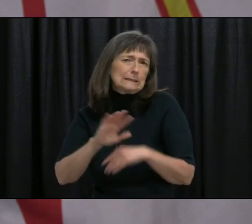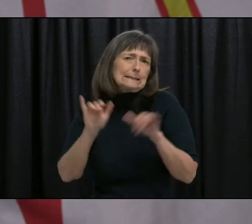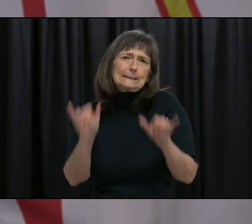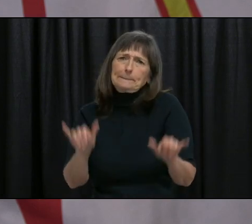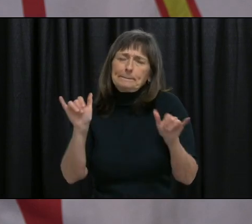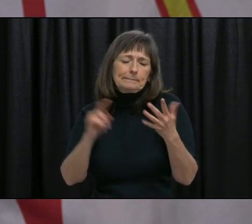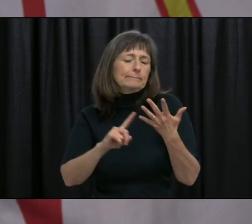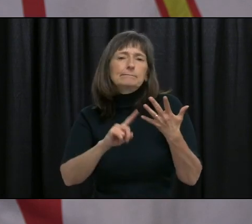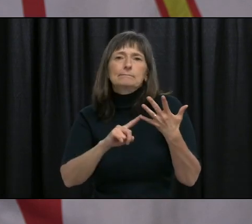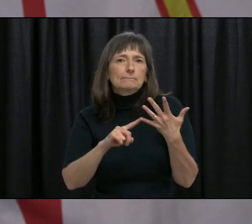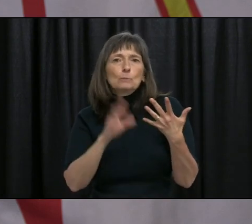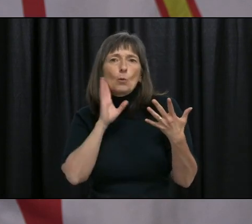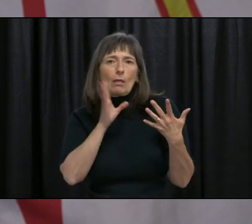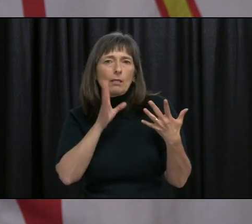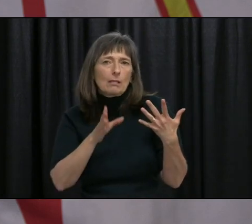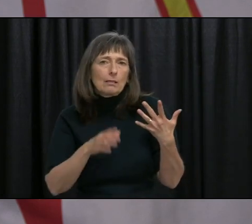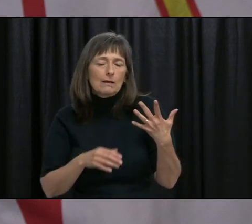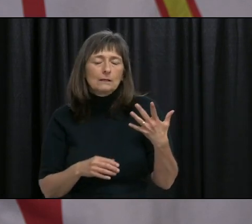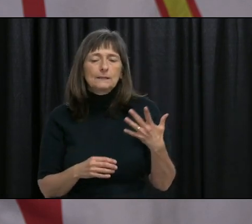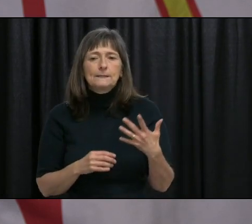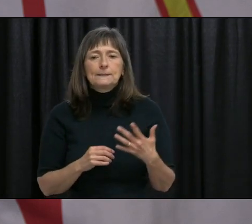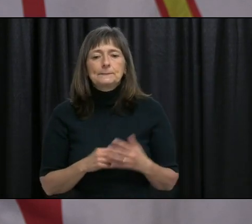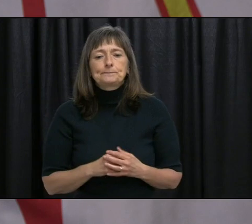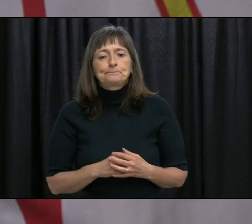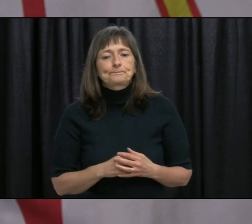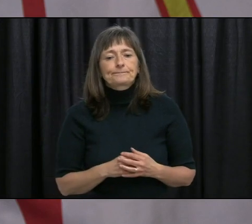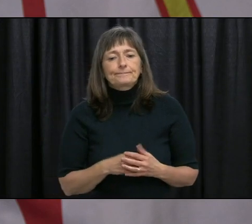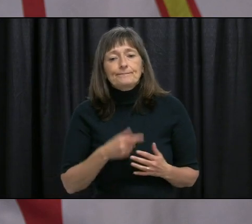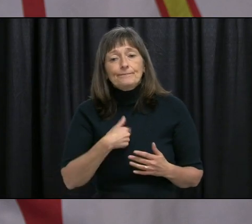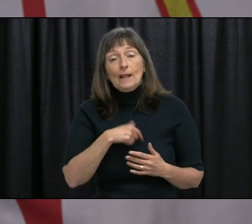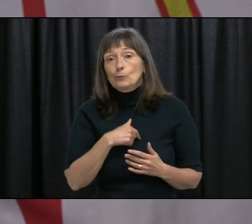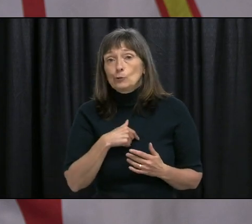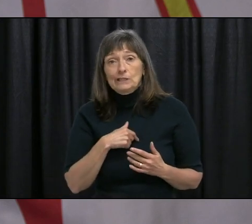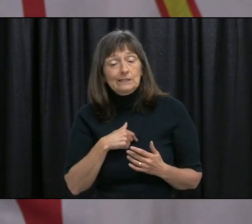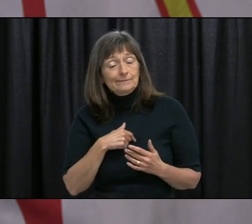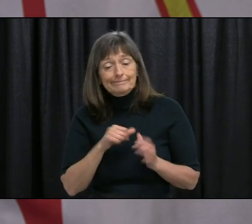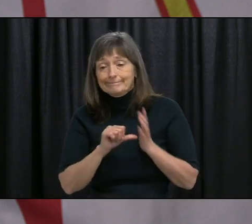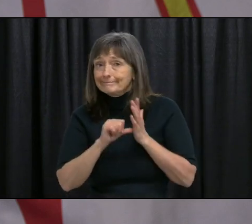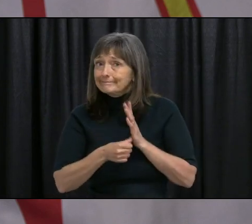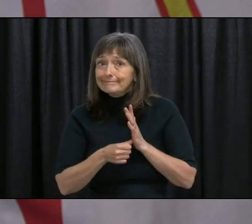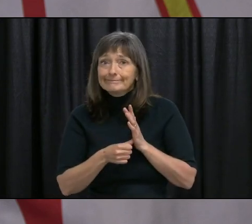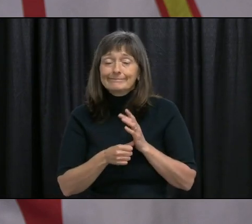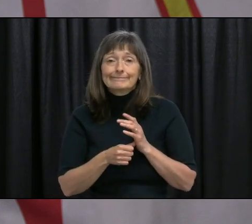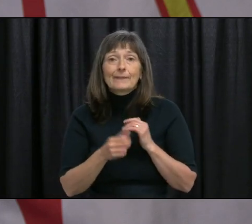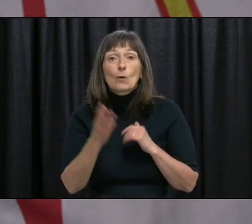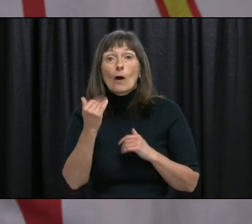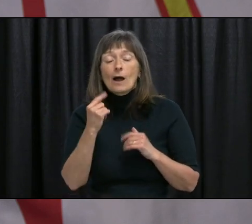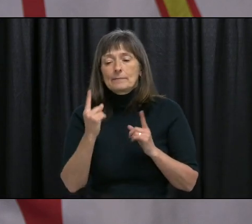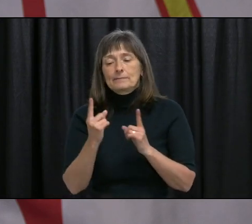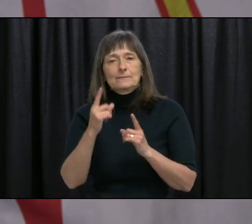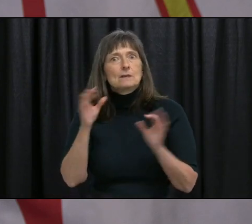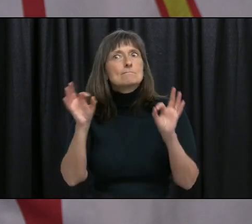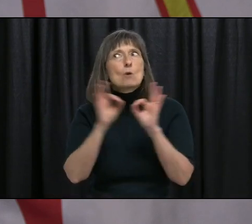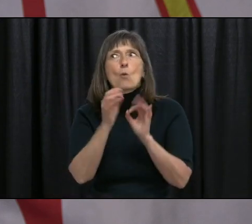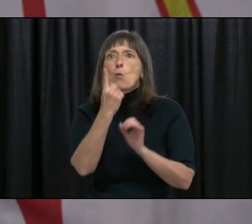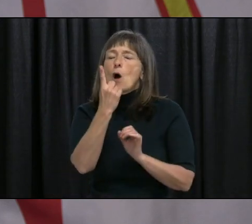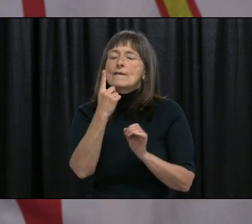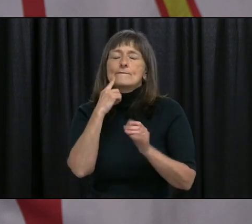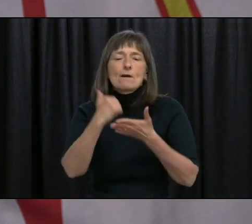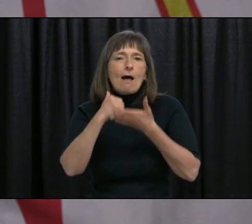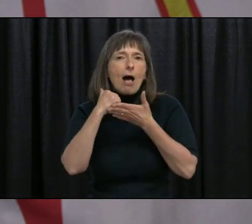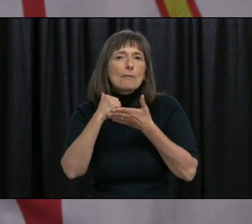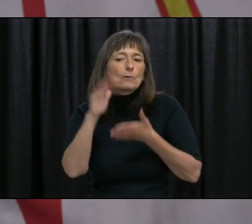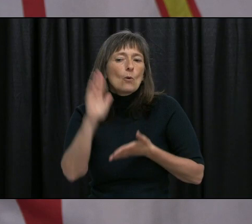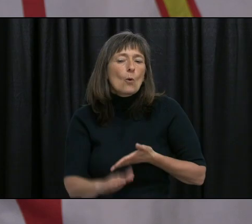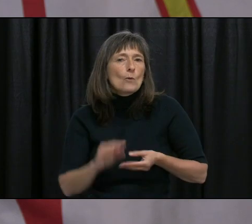still be going on. We will still be recommending that because we know that especially physical distancing is the one big thing that